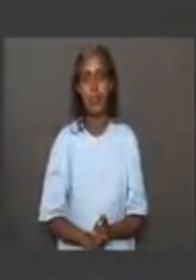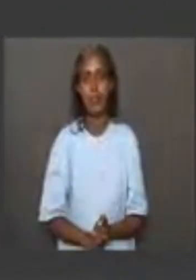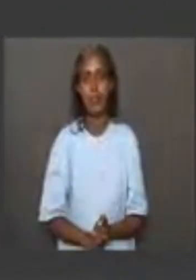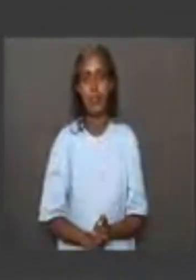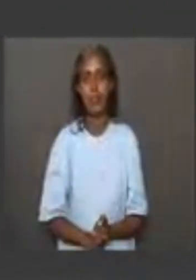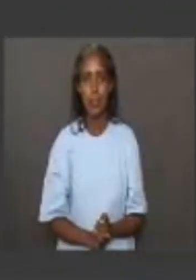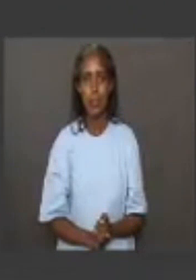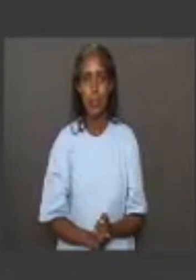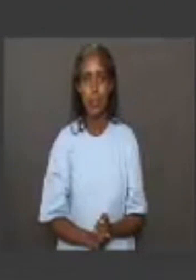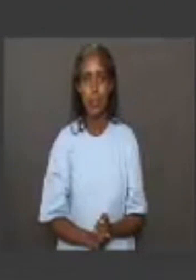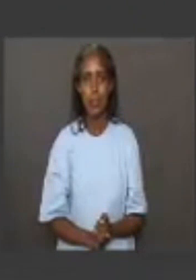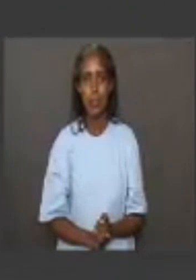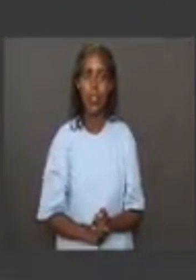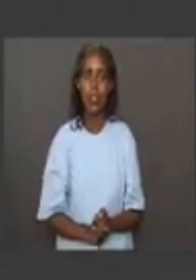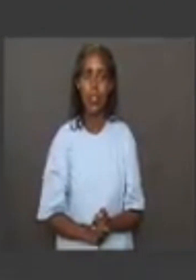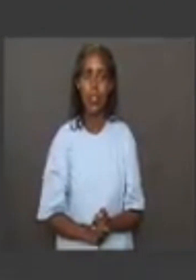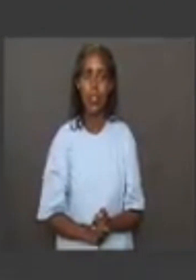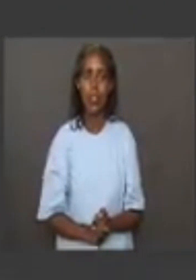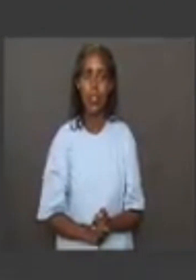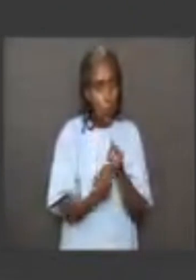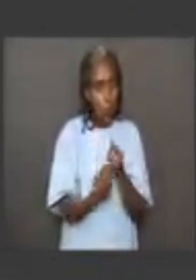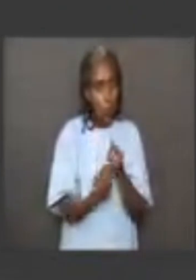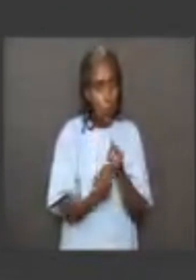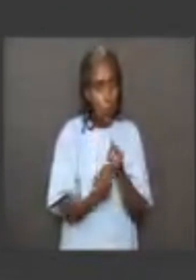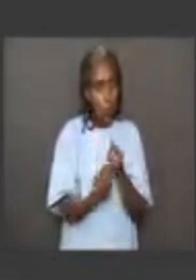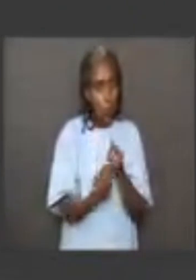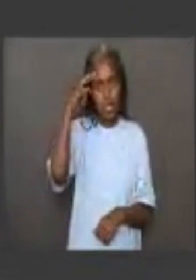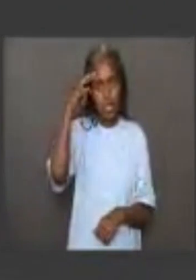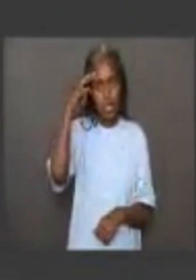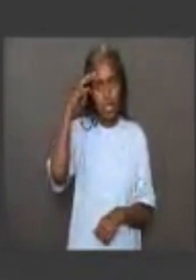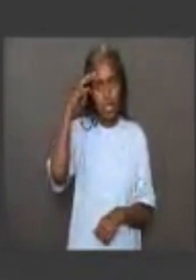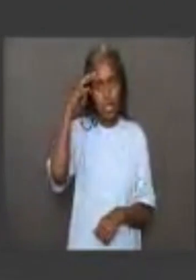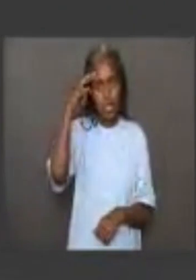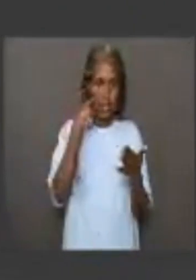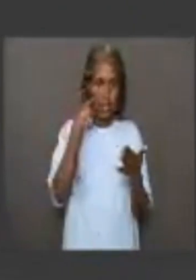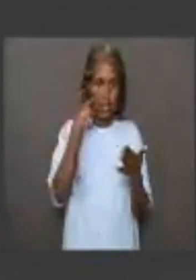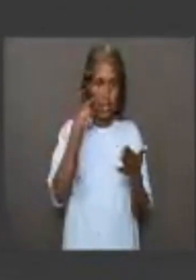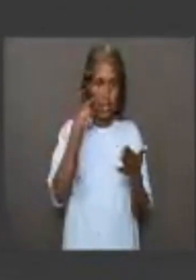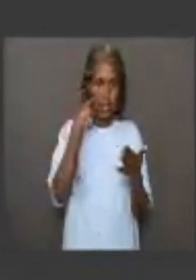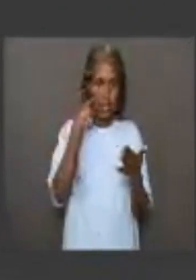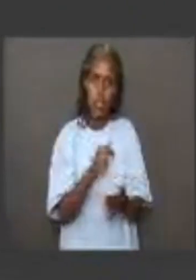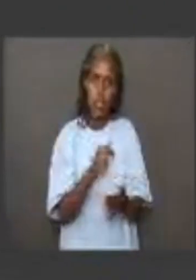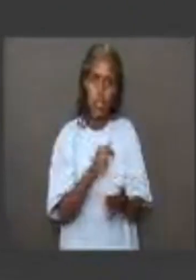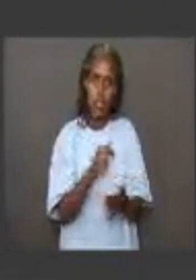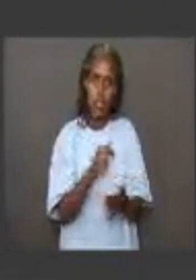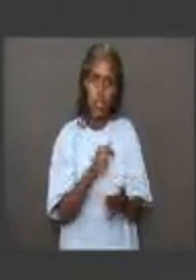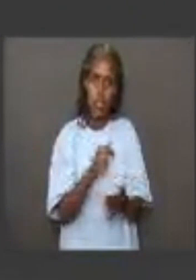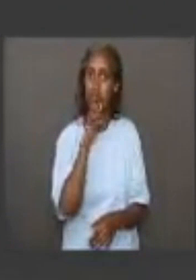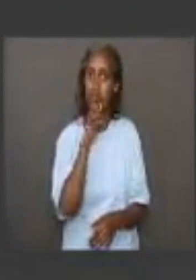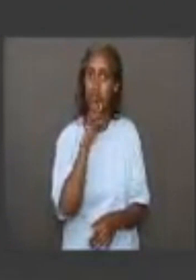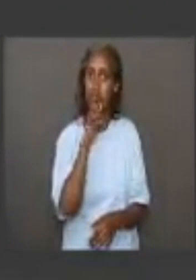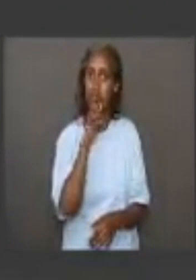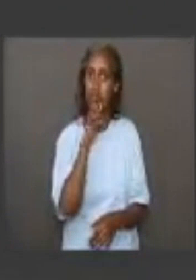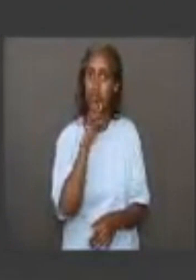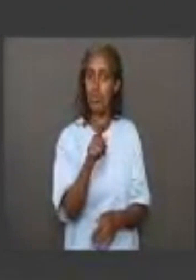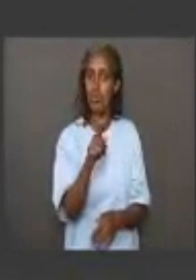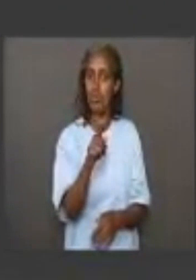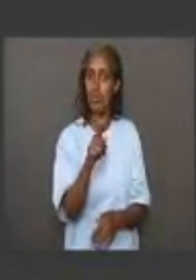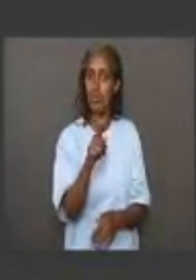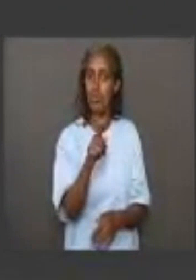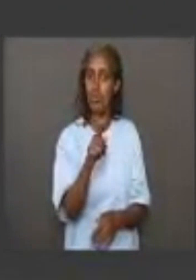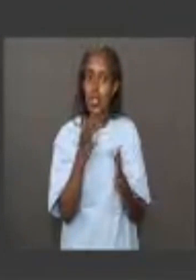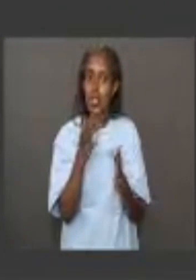The only case where this is not true is if